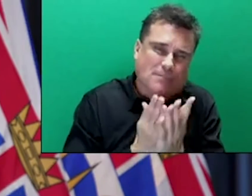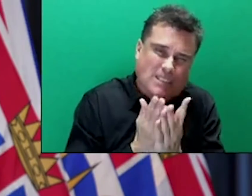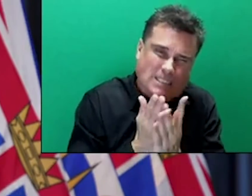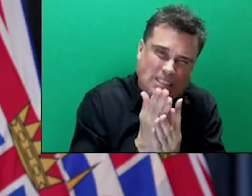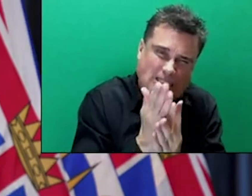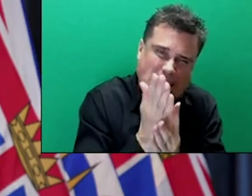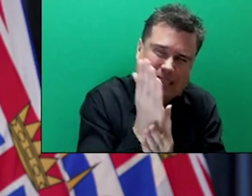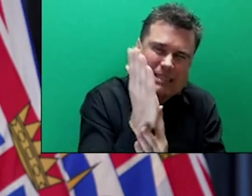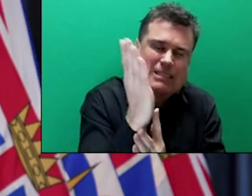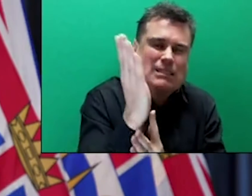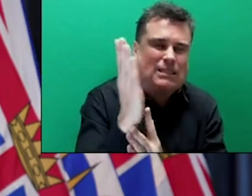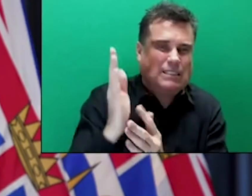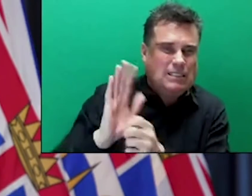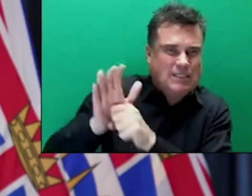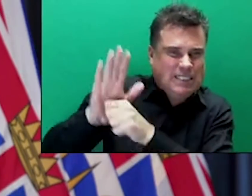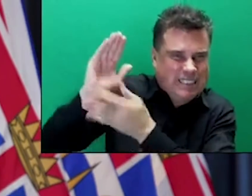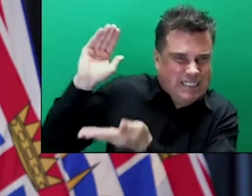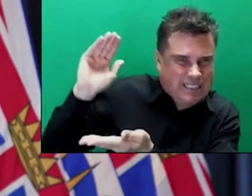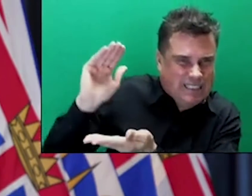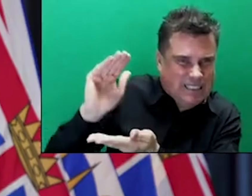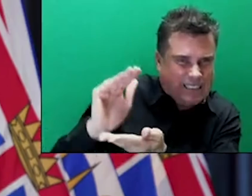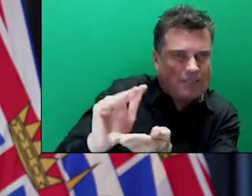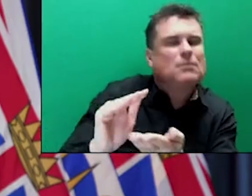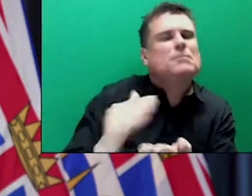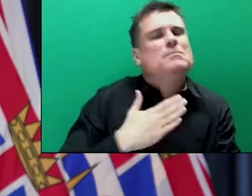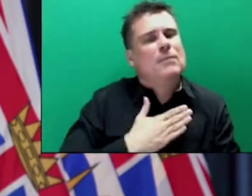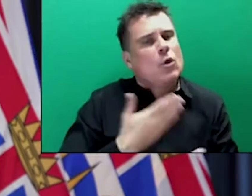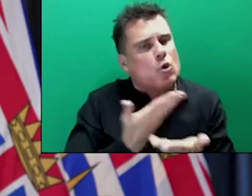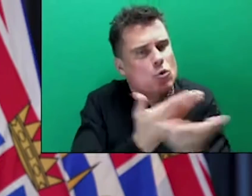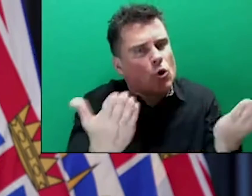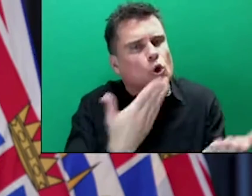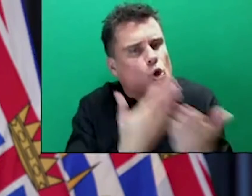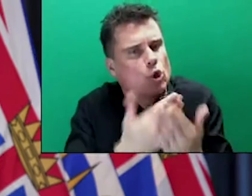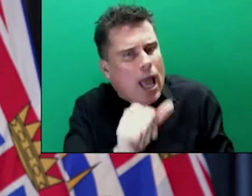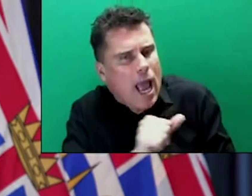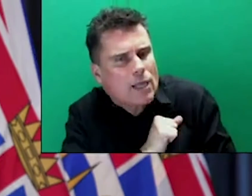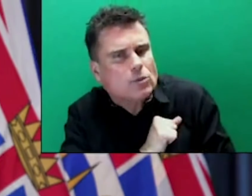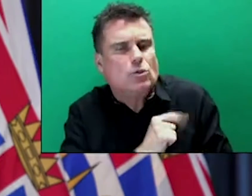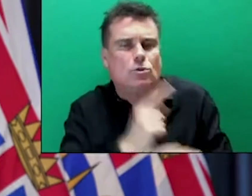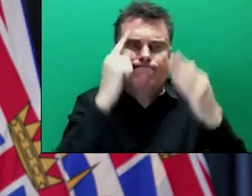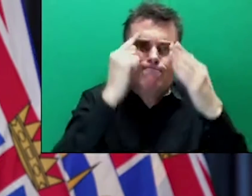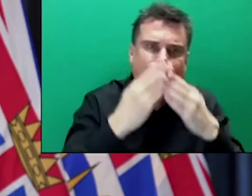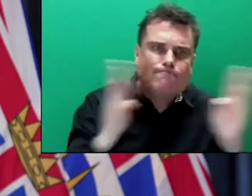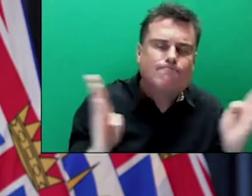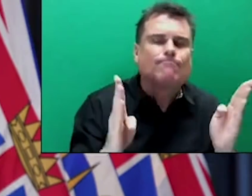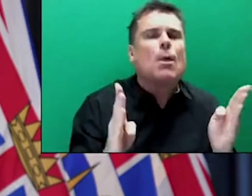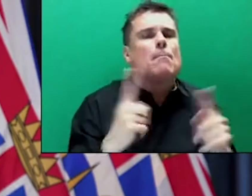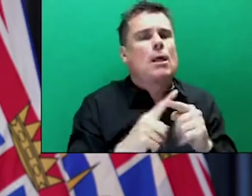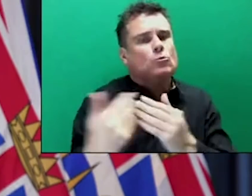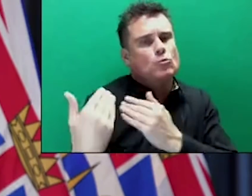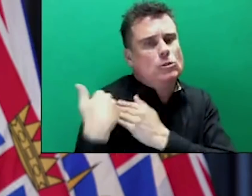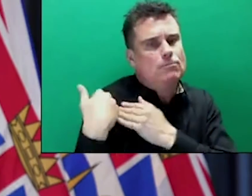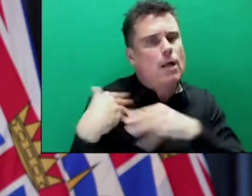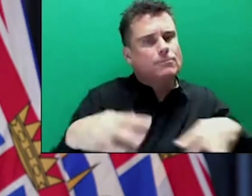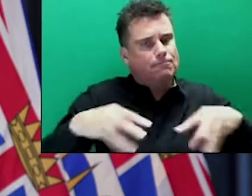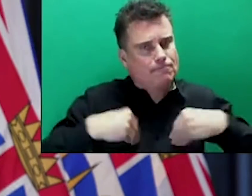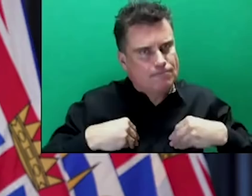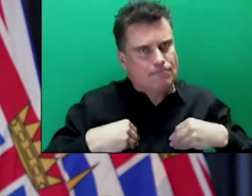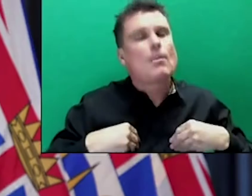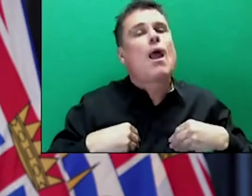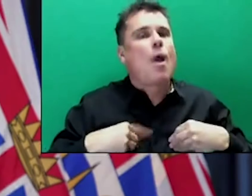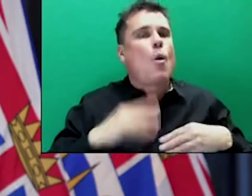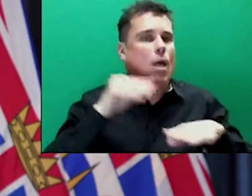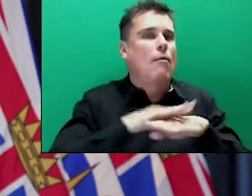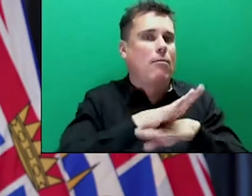the province who are continuing to do your part, because it is making a difference. We need to continue to